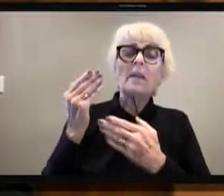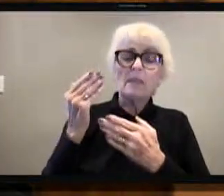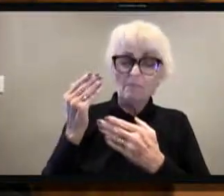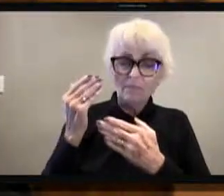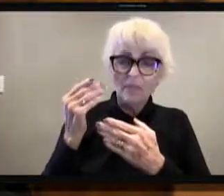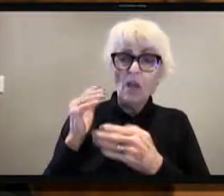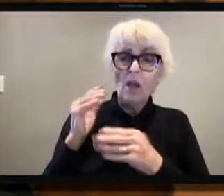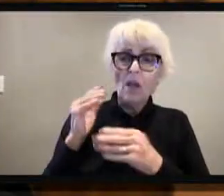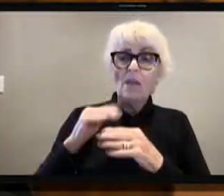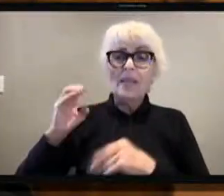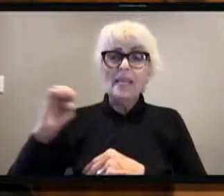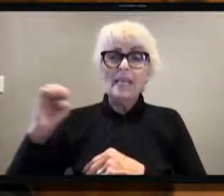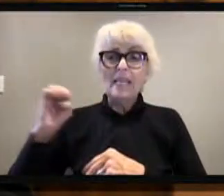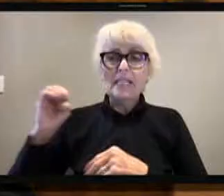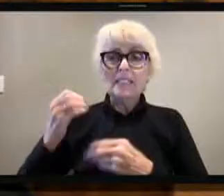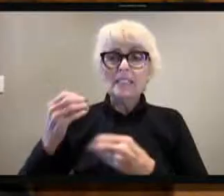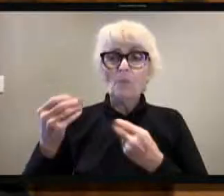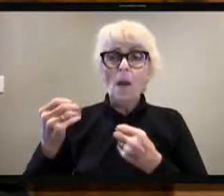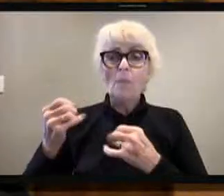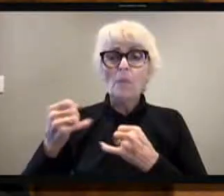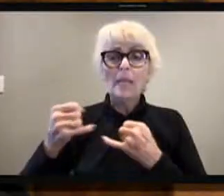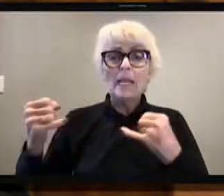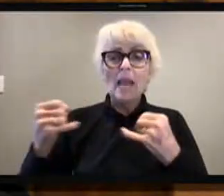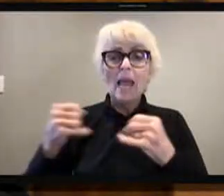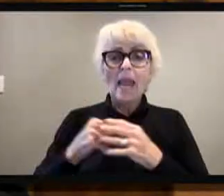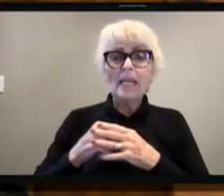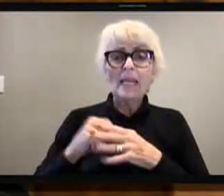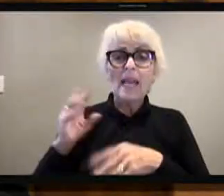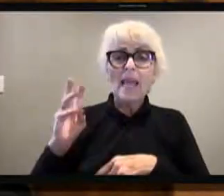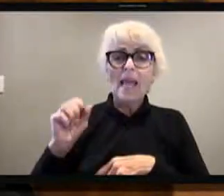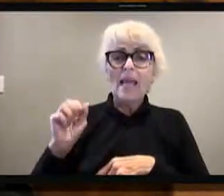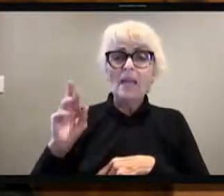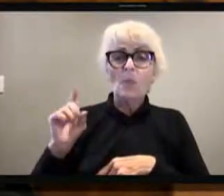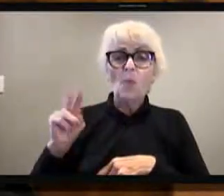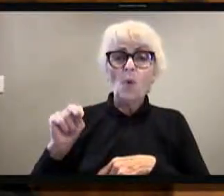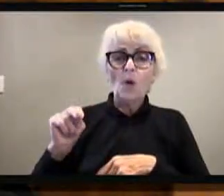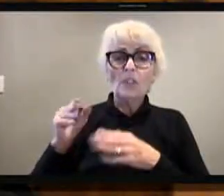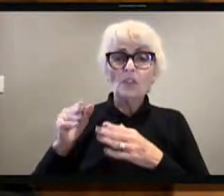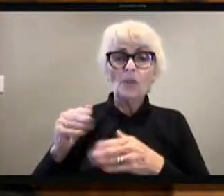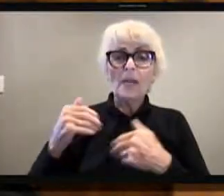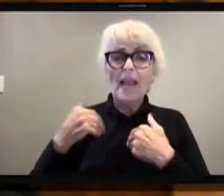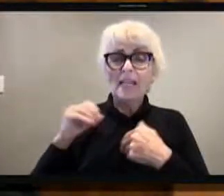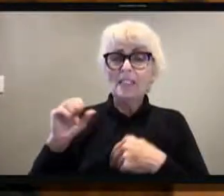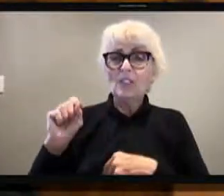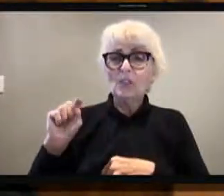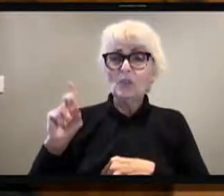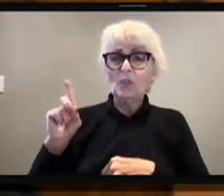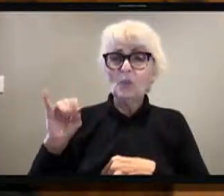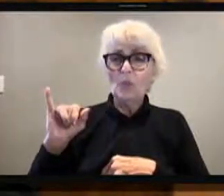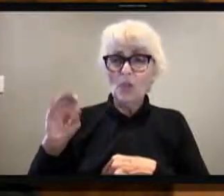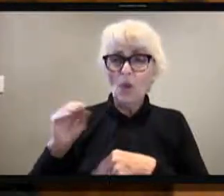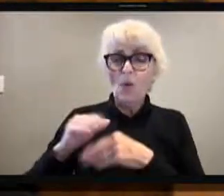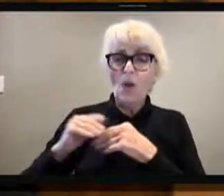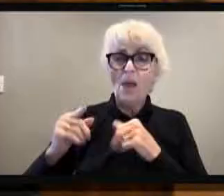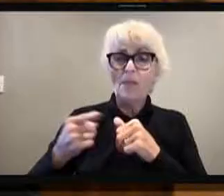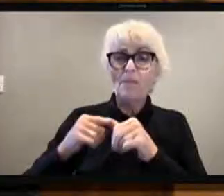east property line at Wharton Street. It contains a studio space on the first floor, along with stairs to the second floor where